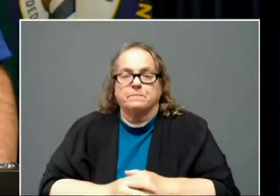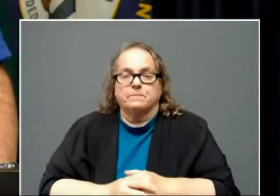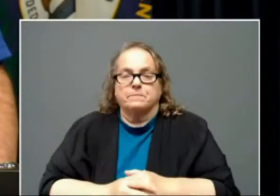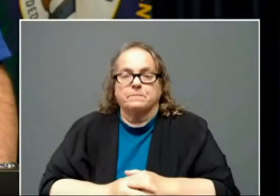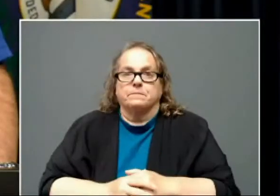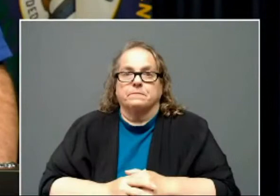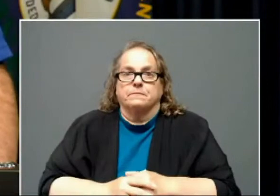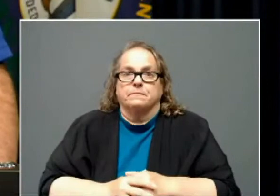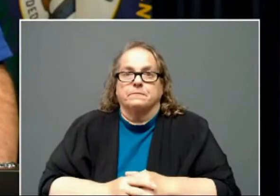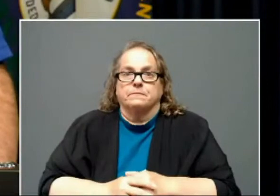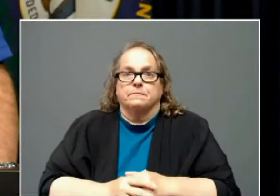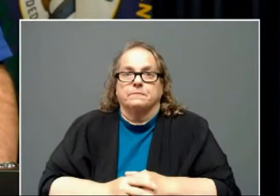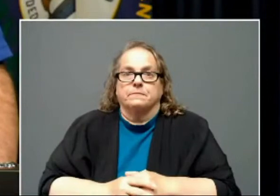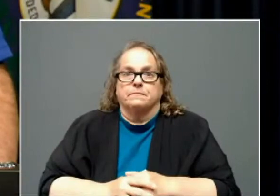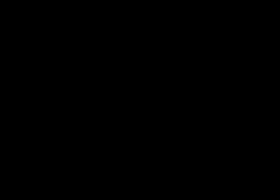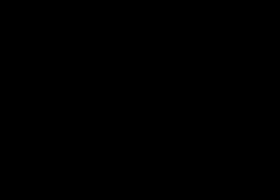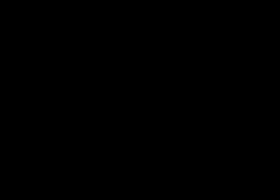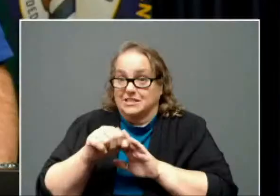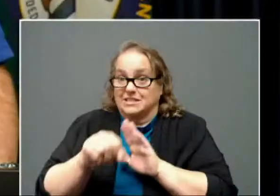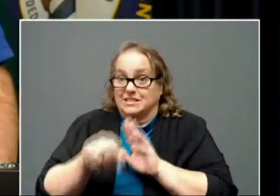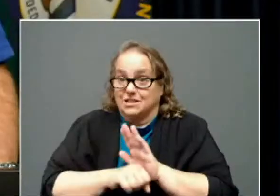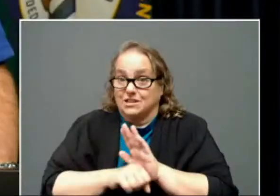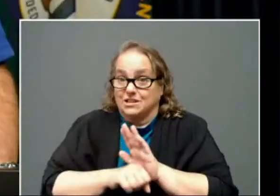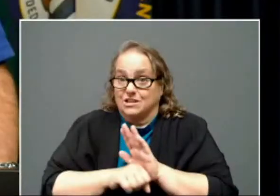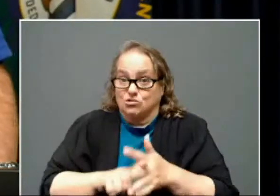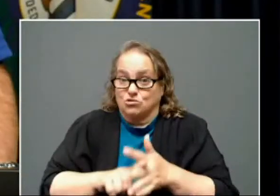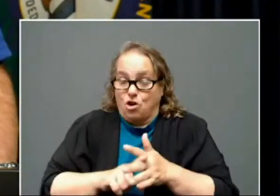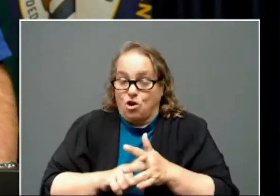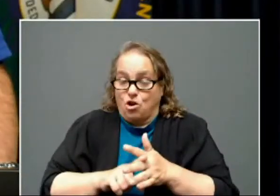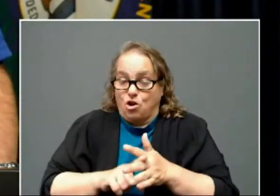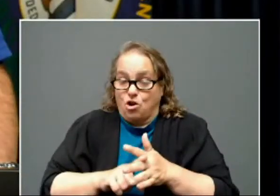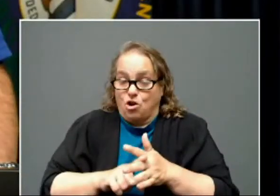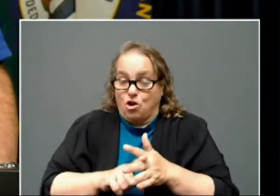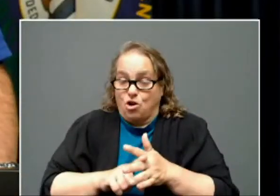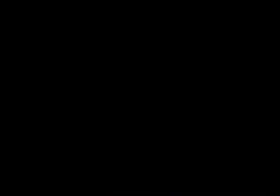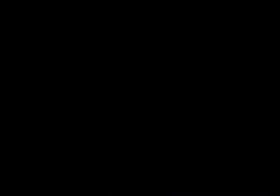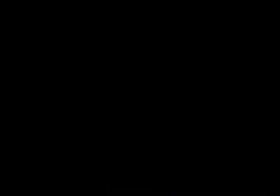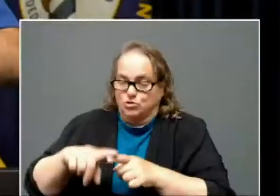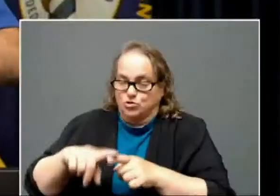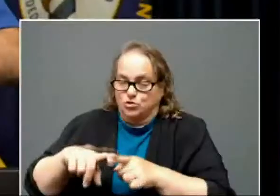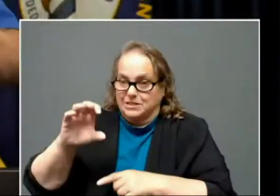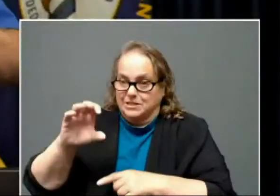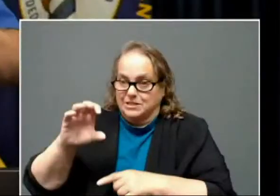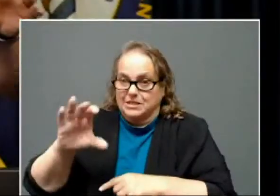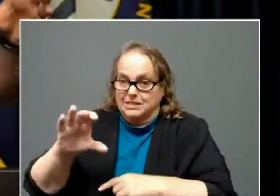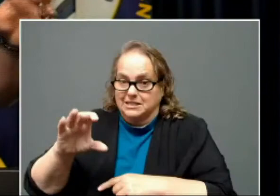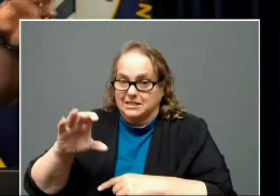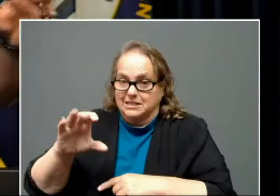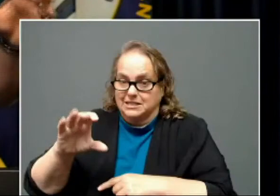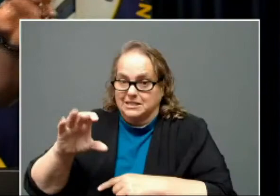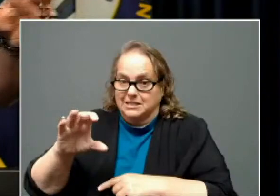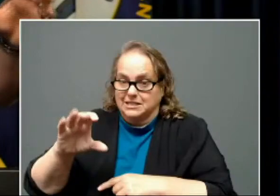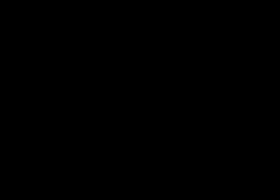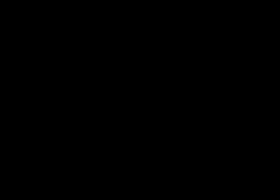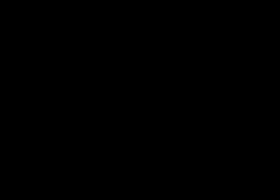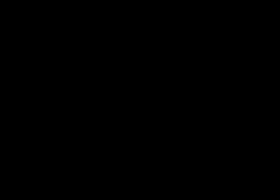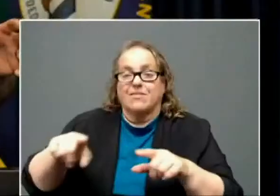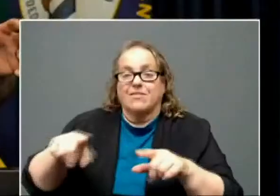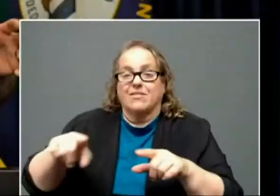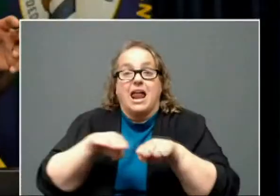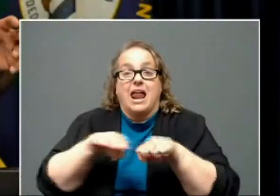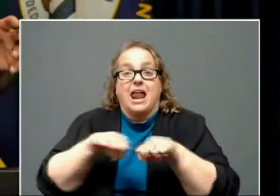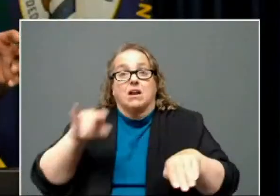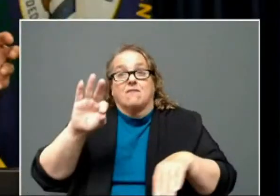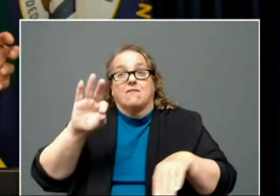other to it over time, but the level of data they now have.